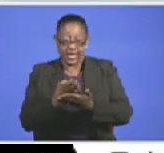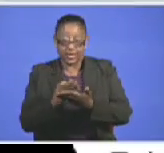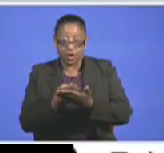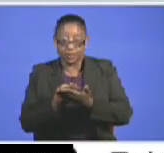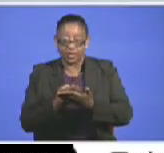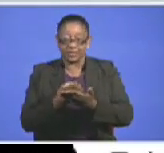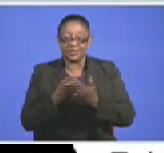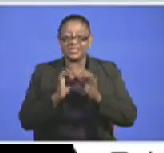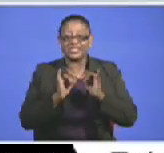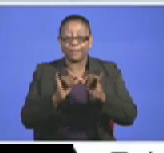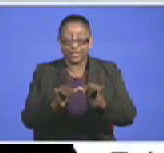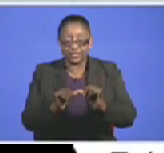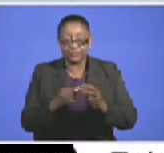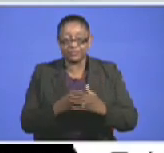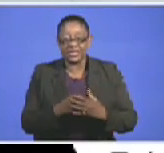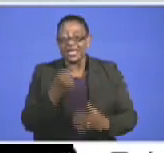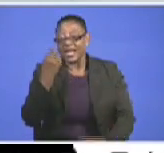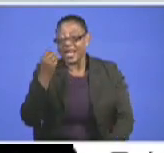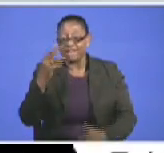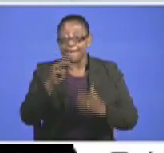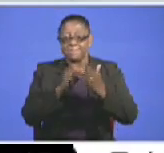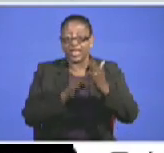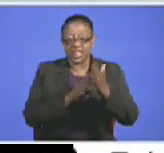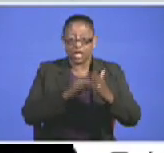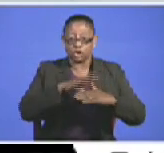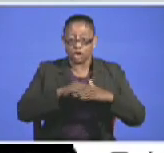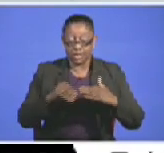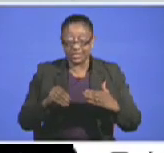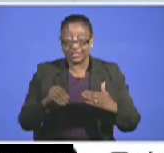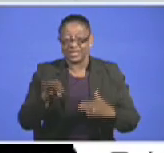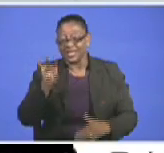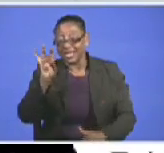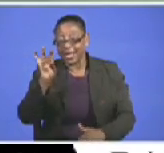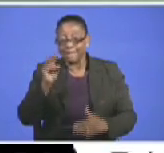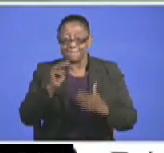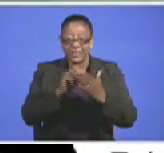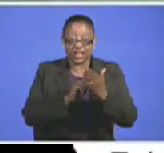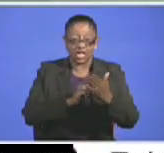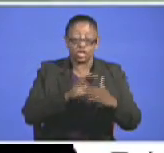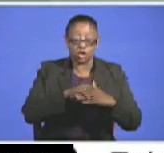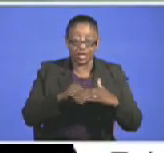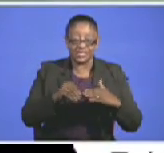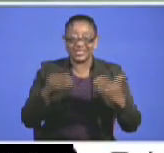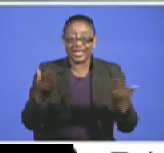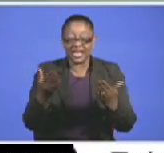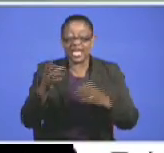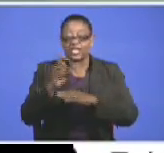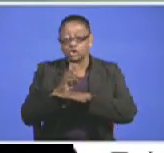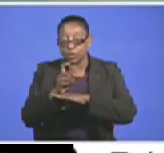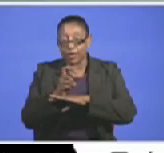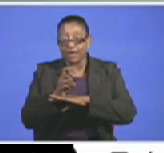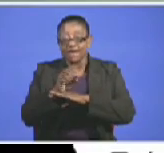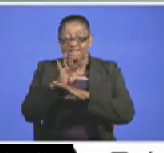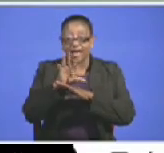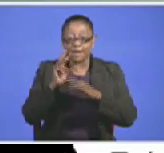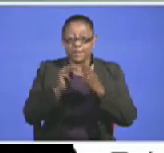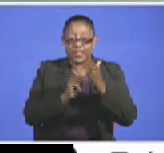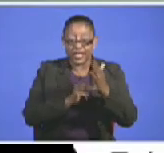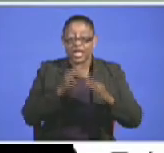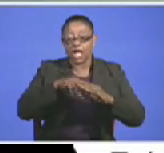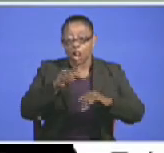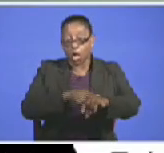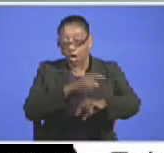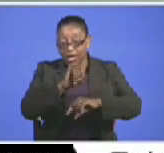stability in those areas. $11 million here, $8 million in Exuma, $5 million in Long